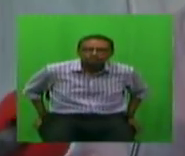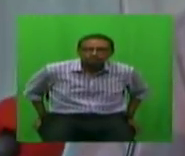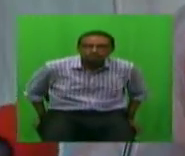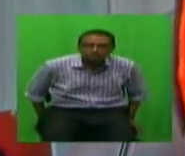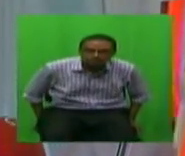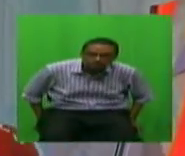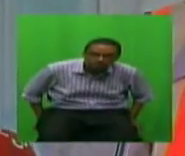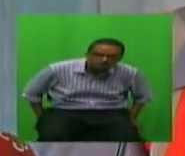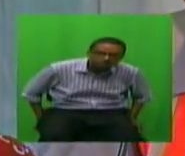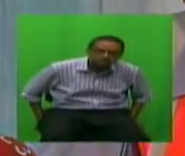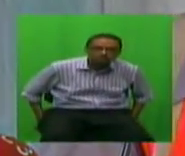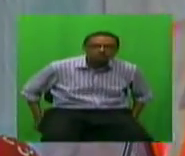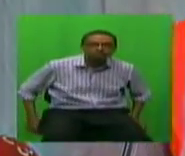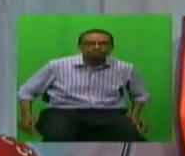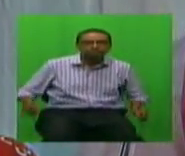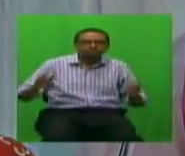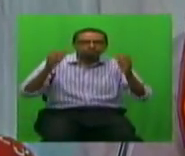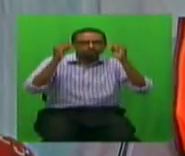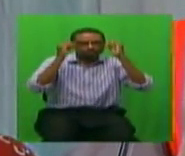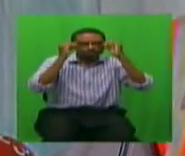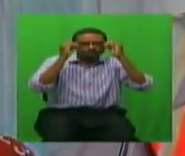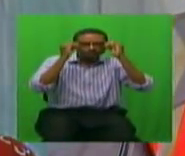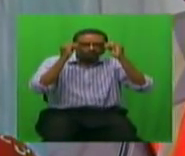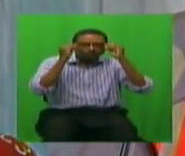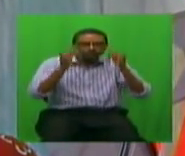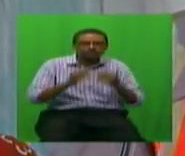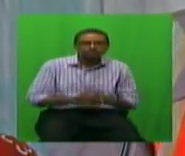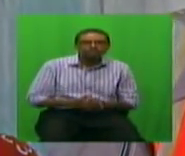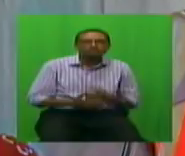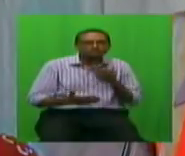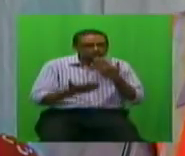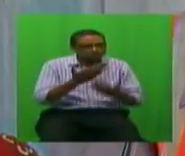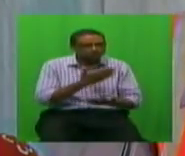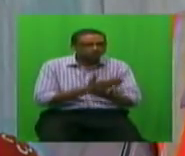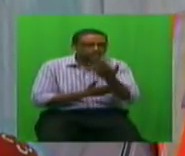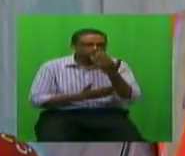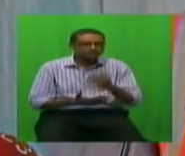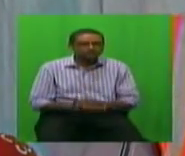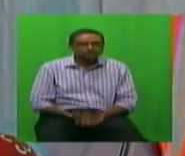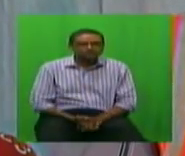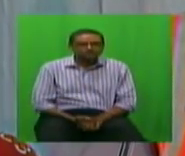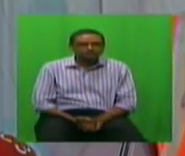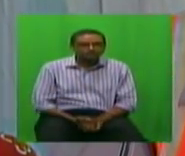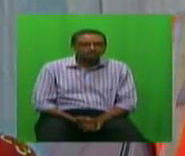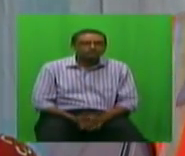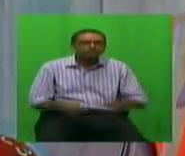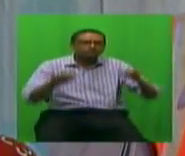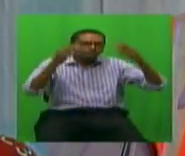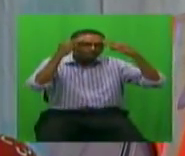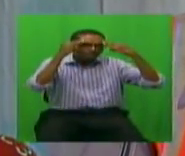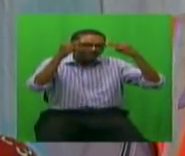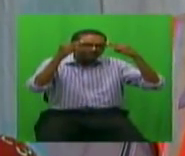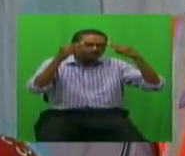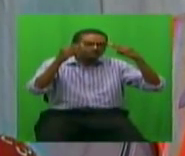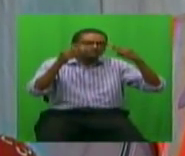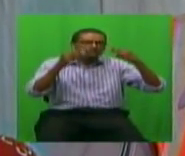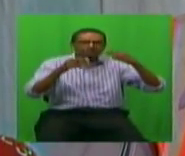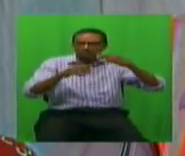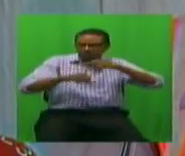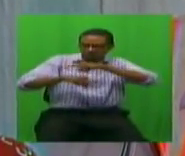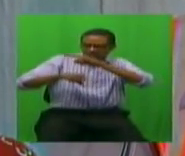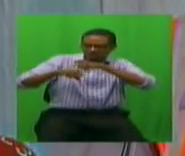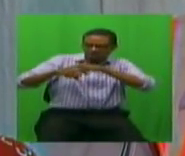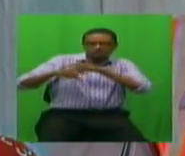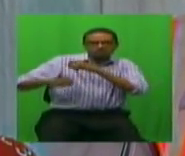Okay, good morning again, and welcome members of the media. Minister of National Security would have given an update